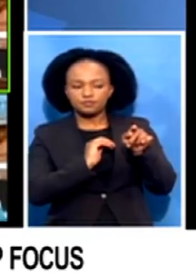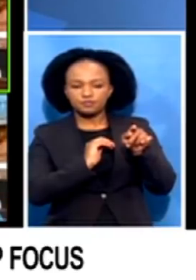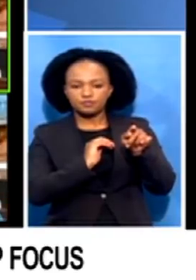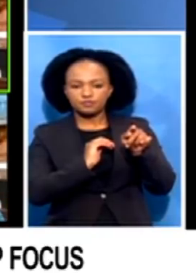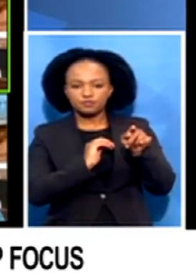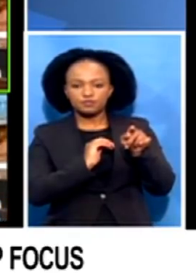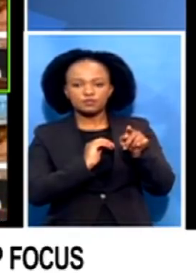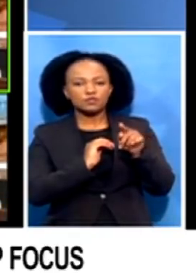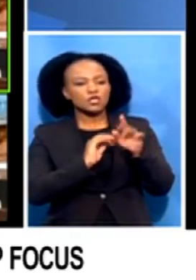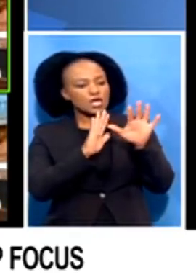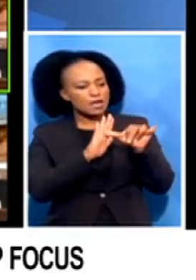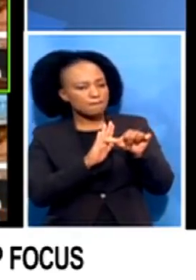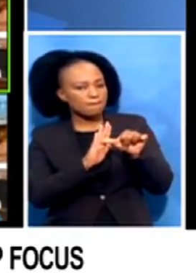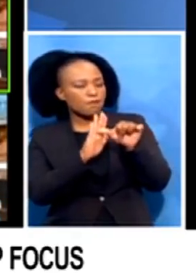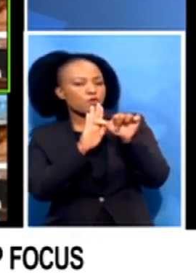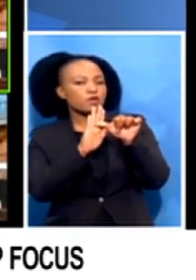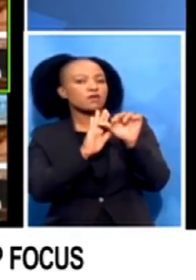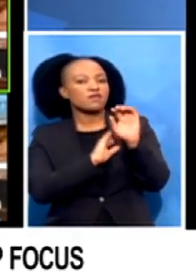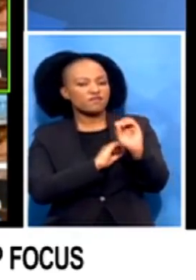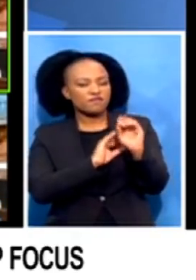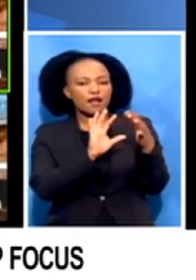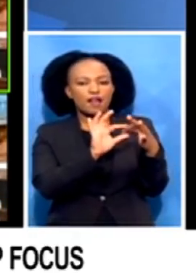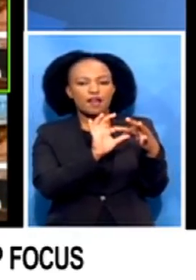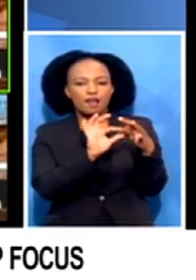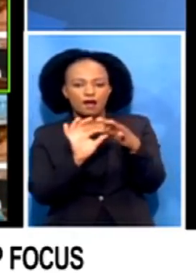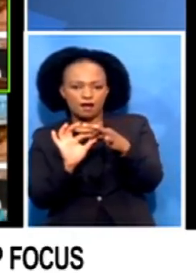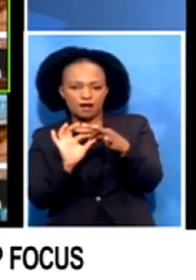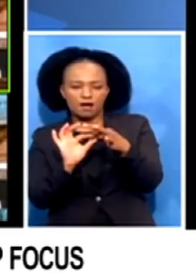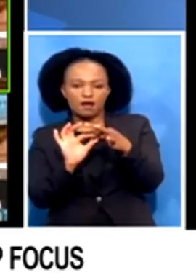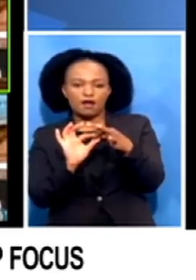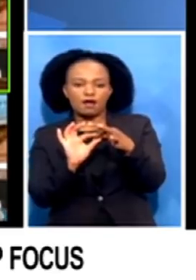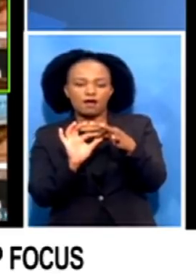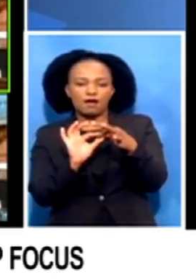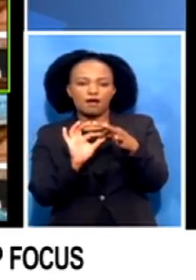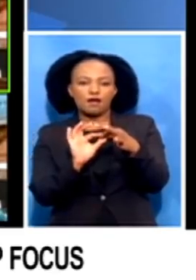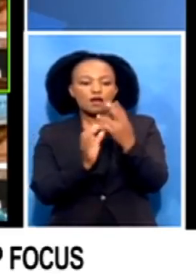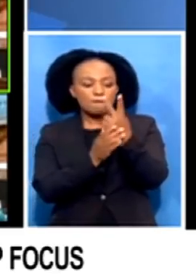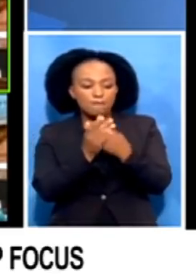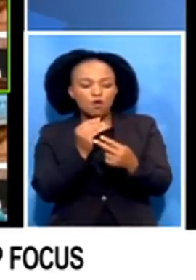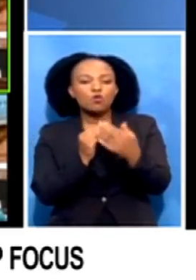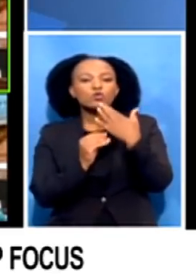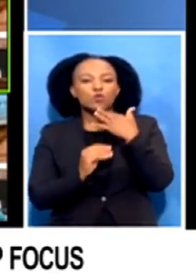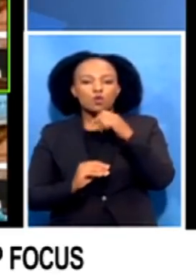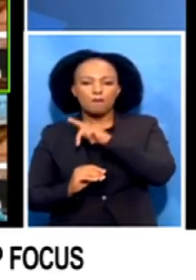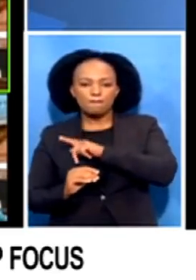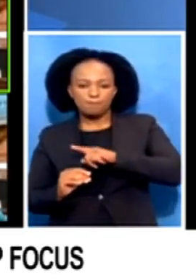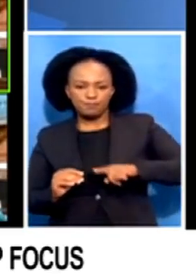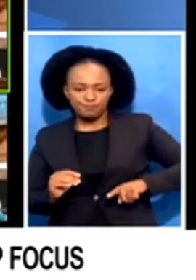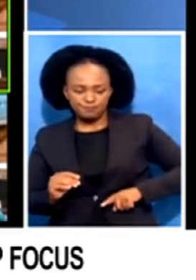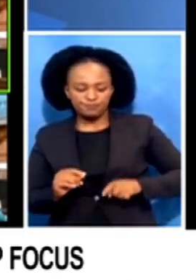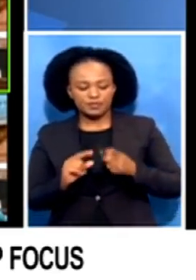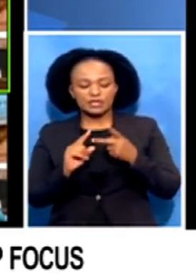the scope of the powers of both the president as well as the public protector,